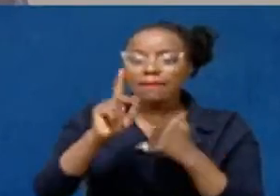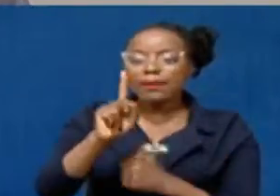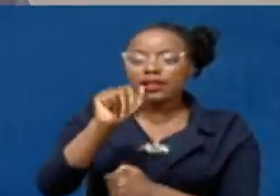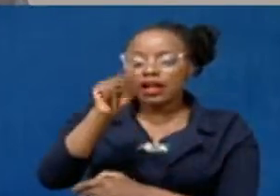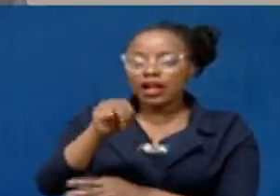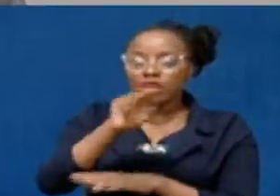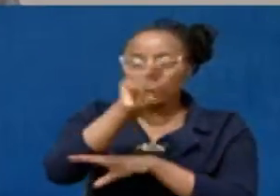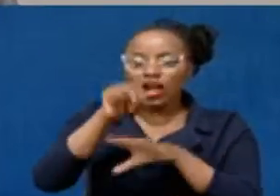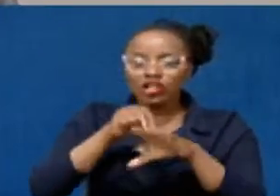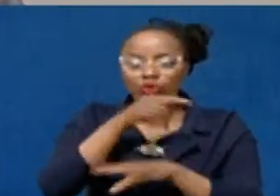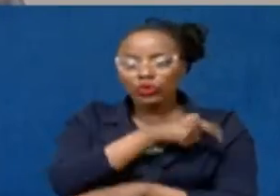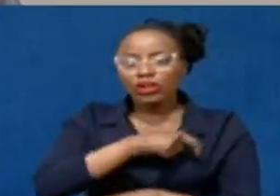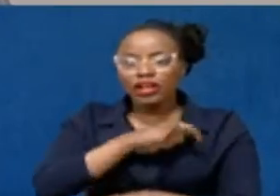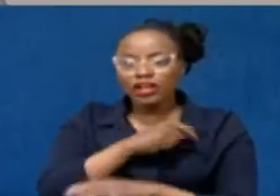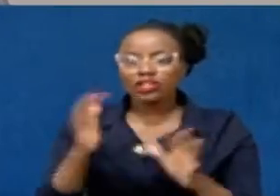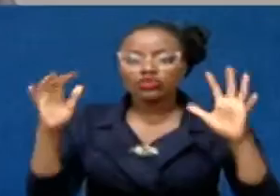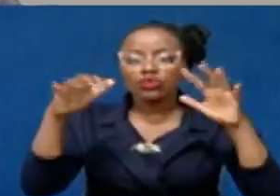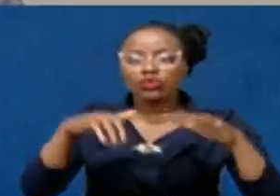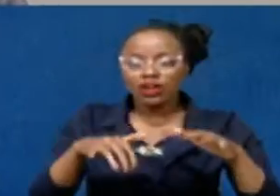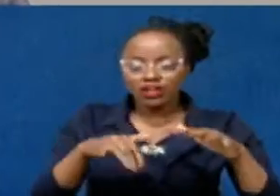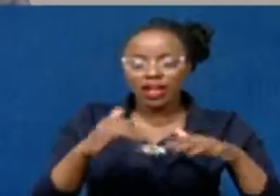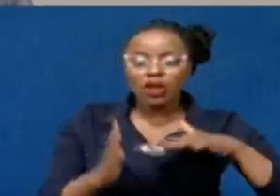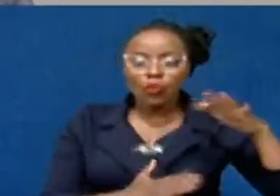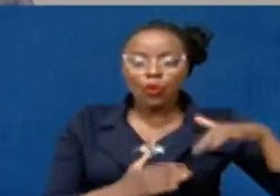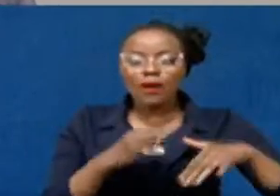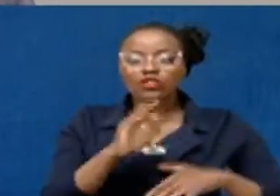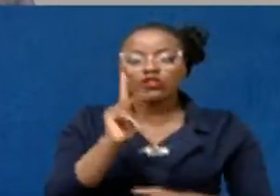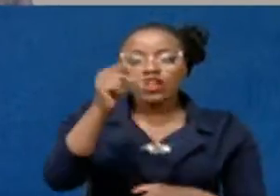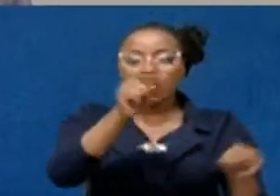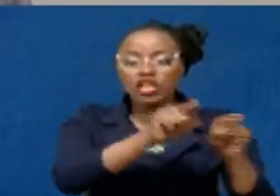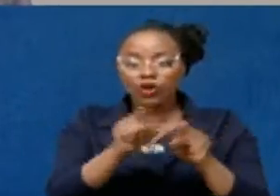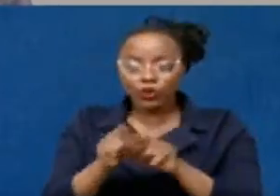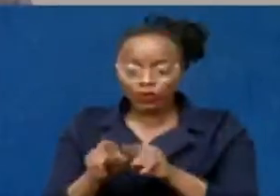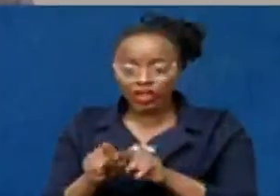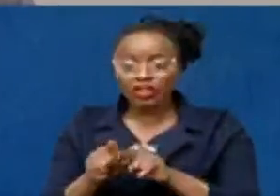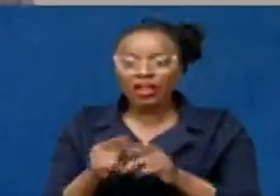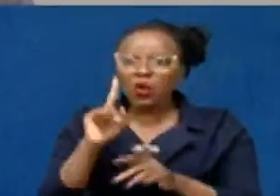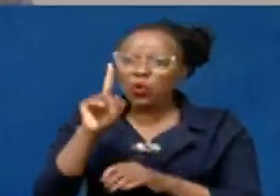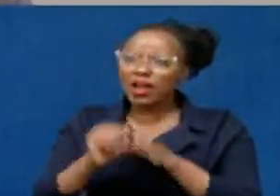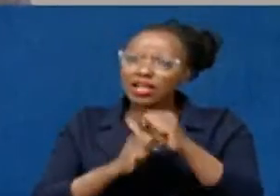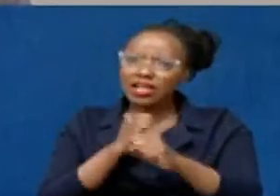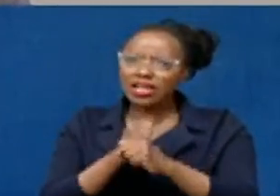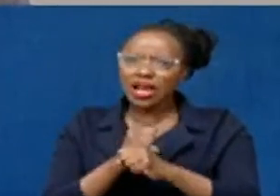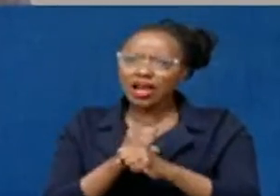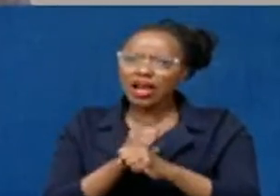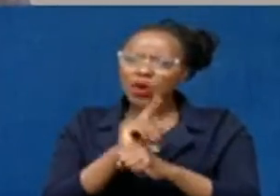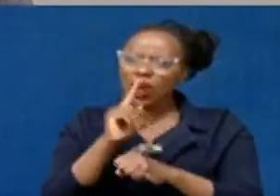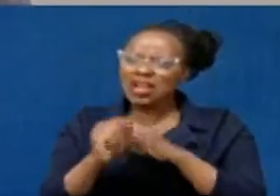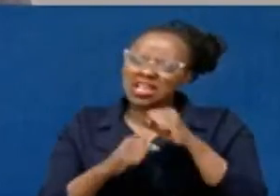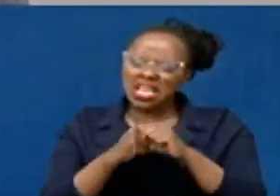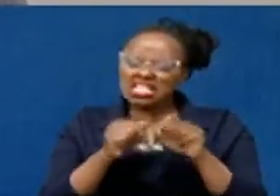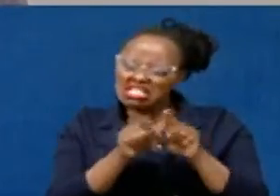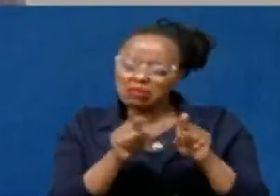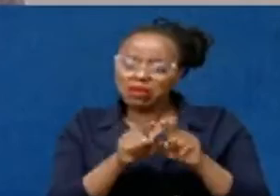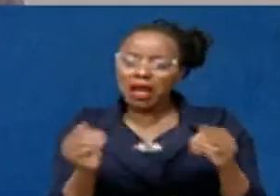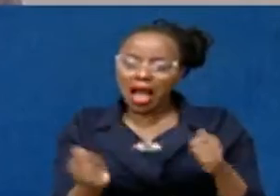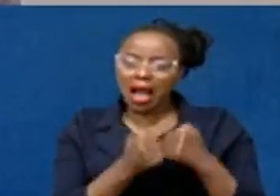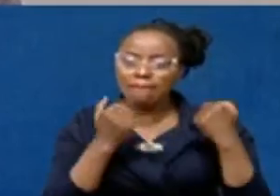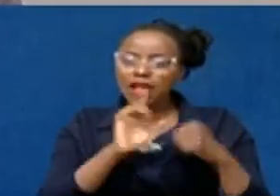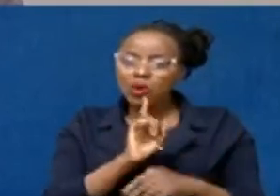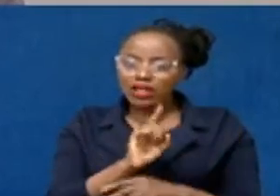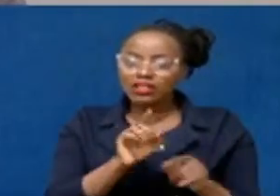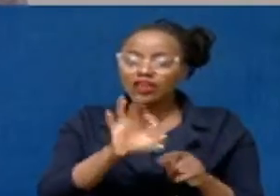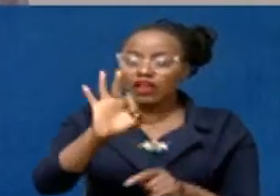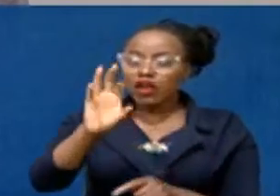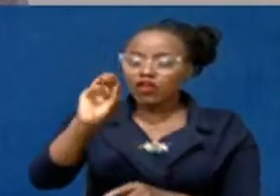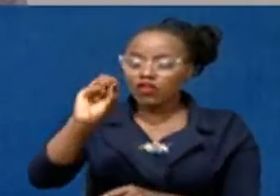KANU National Delegates Conference at Bomas of Kenya. Yeah. A near kind of a scenario played out also at the